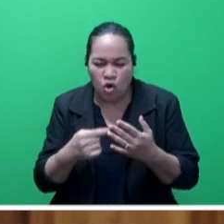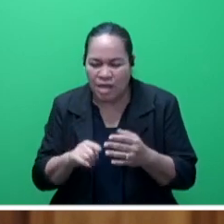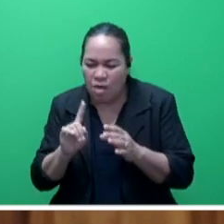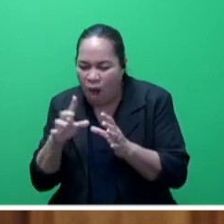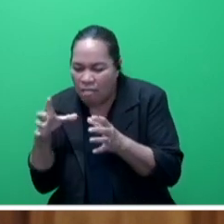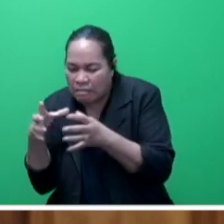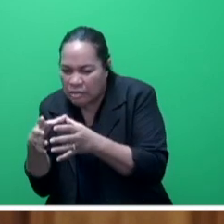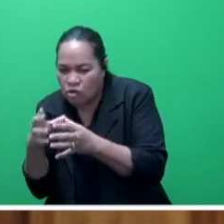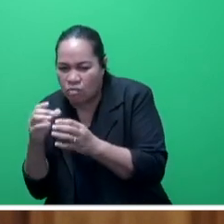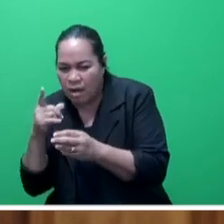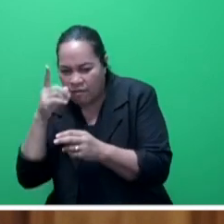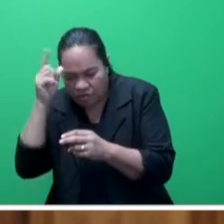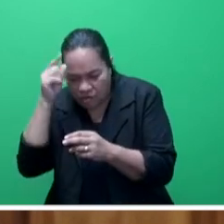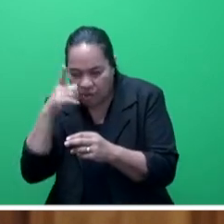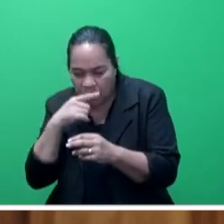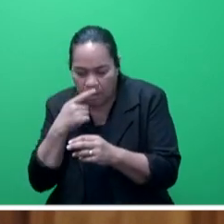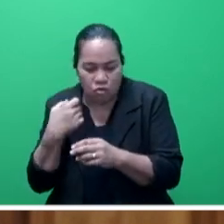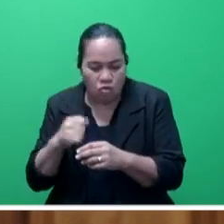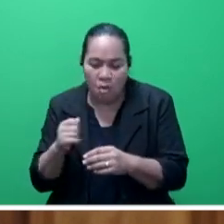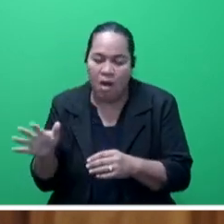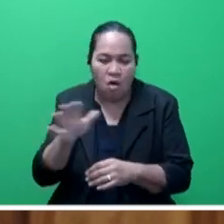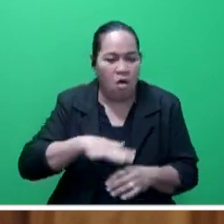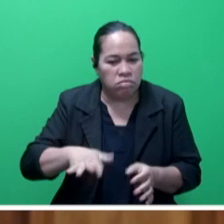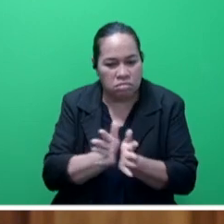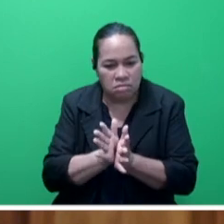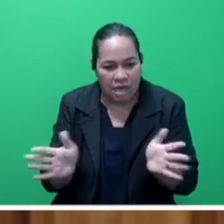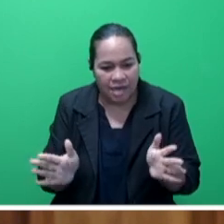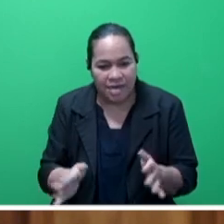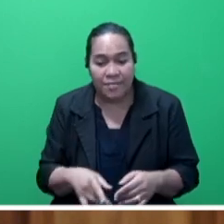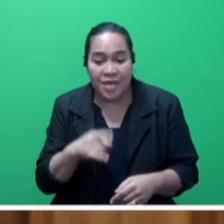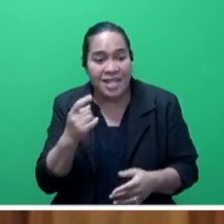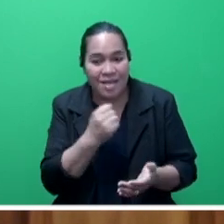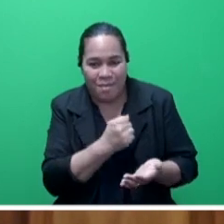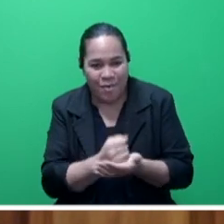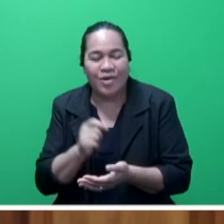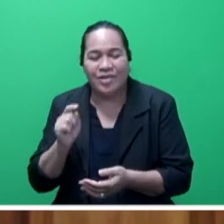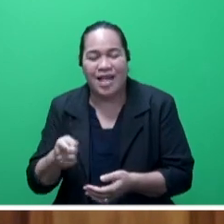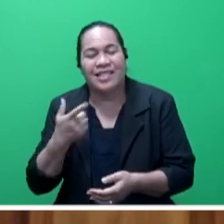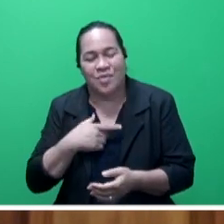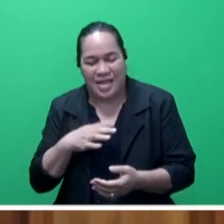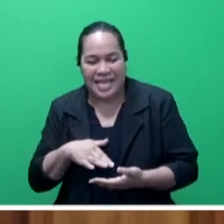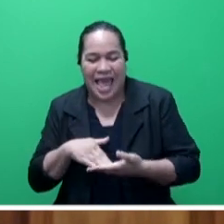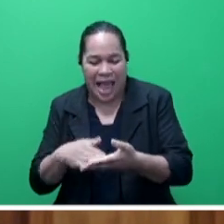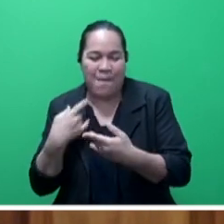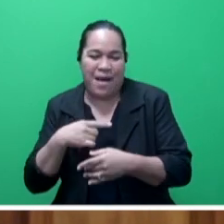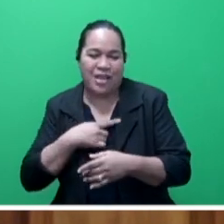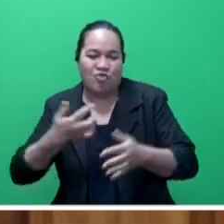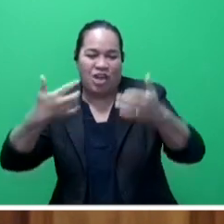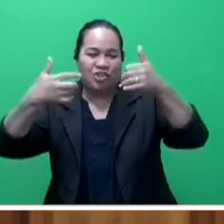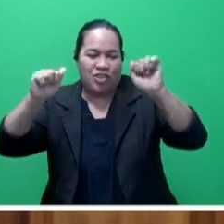Honorable Speaker. And with the support and understanding of the people of Fiji, that has helped us achieve